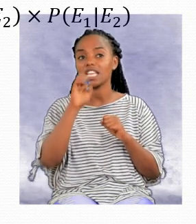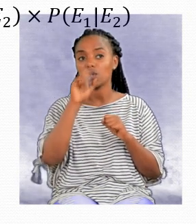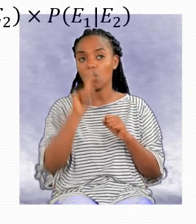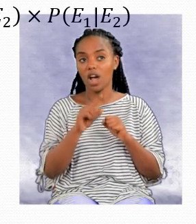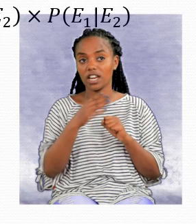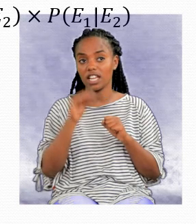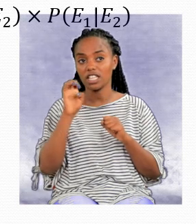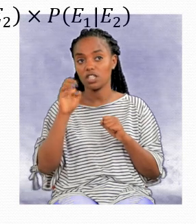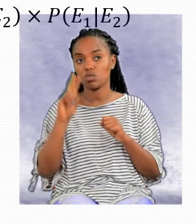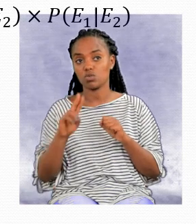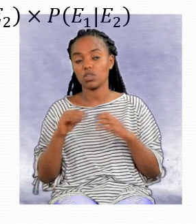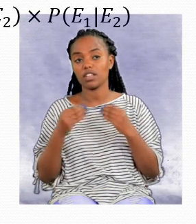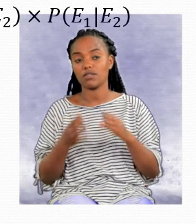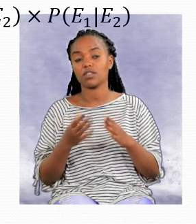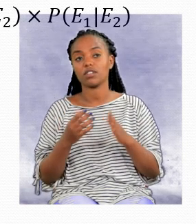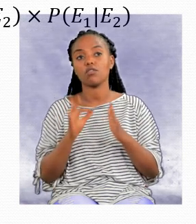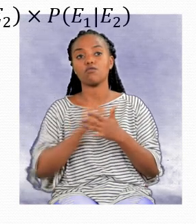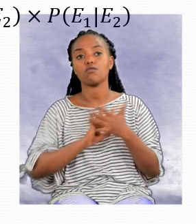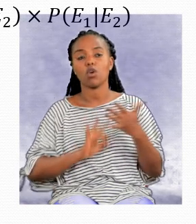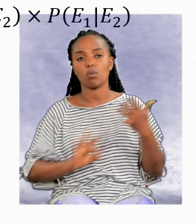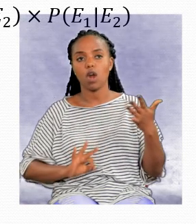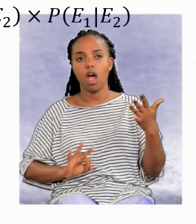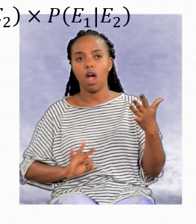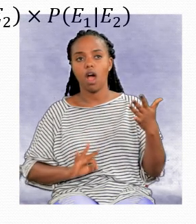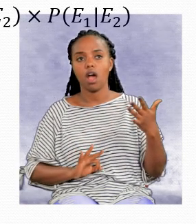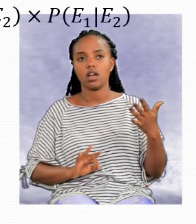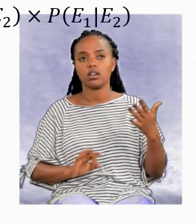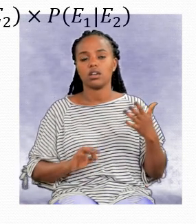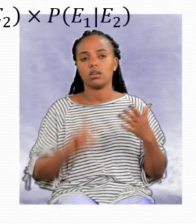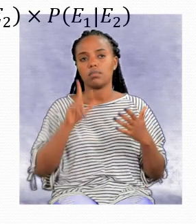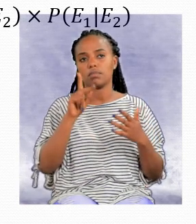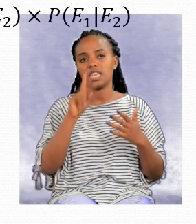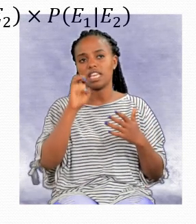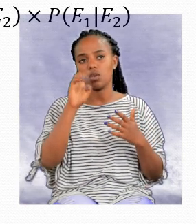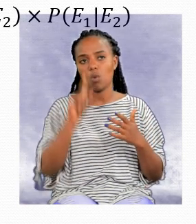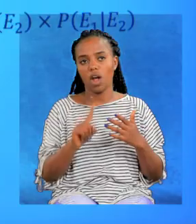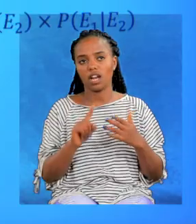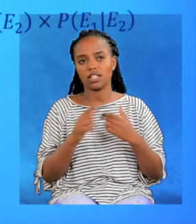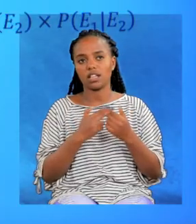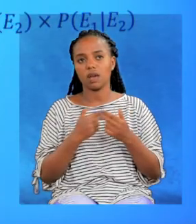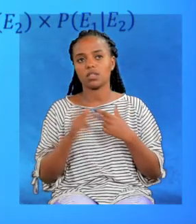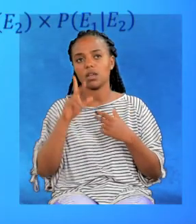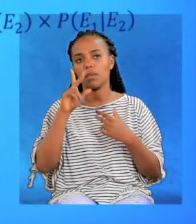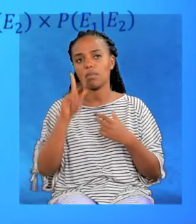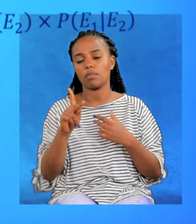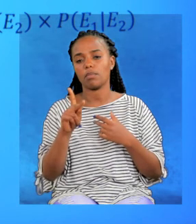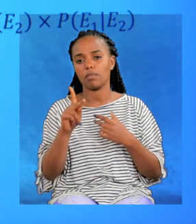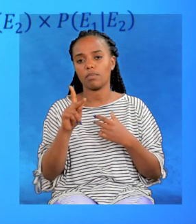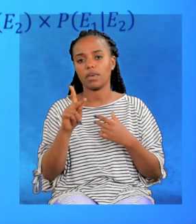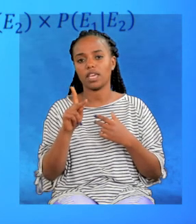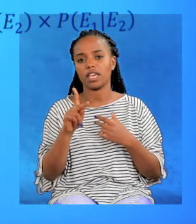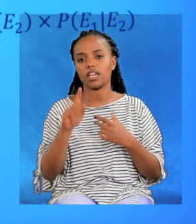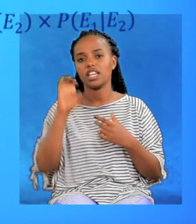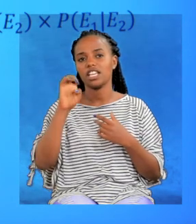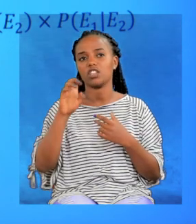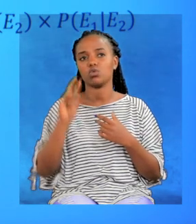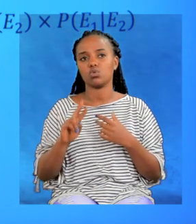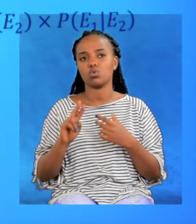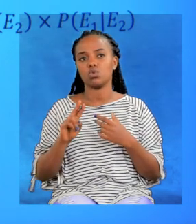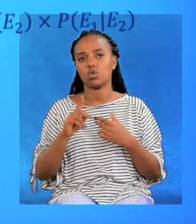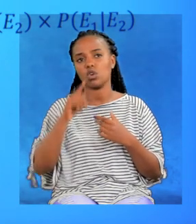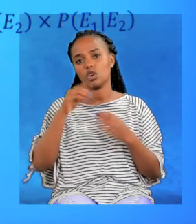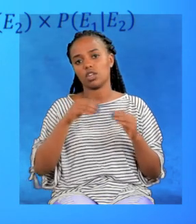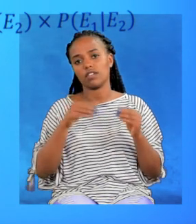and event 2 will be given by this formula. Probability of event 1 times probability of event